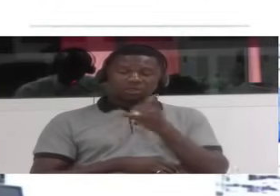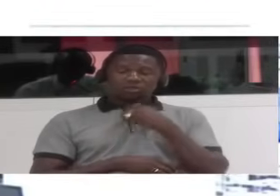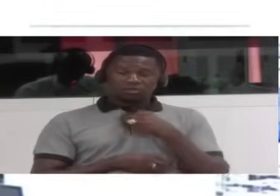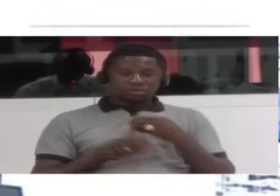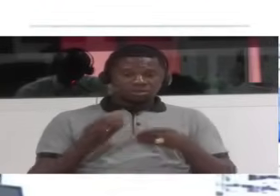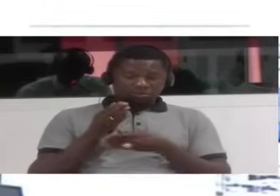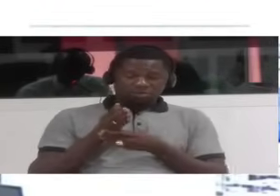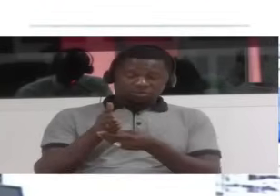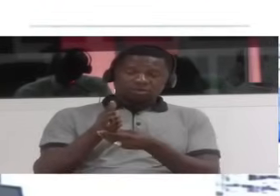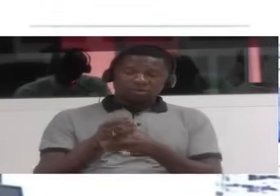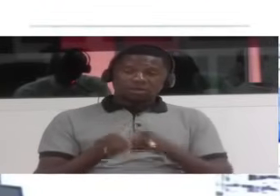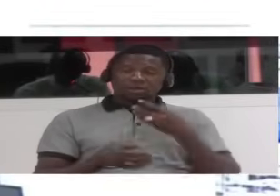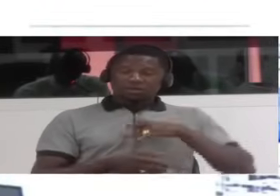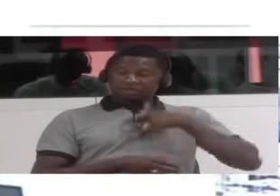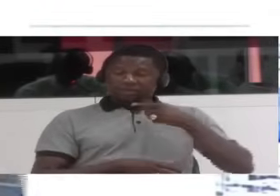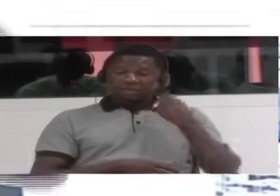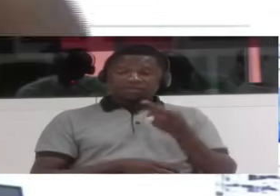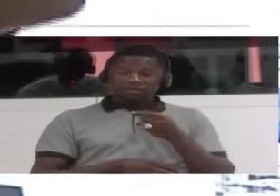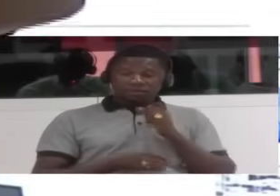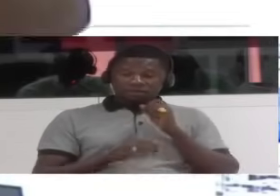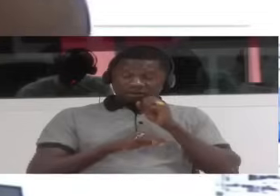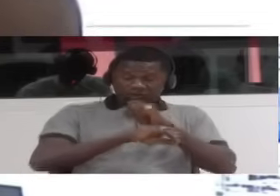And I feel that if orders are to come,